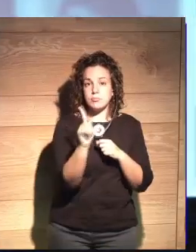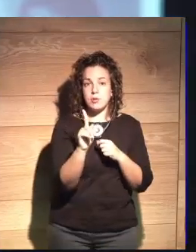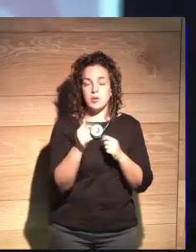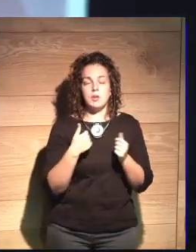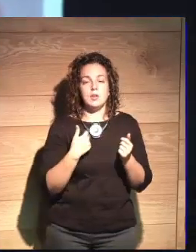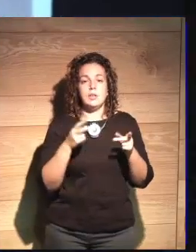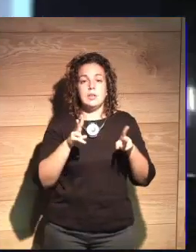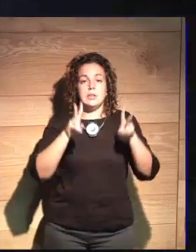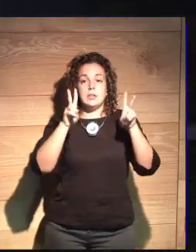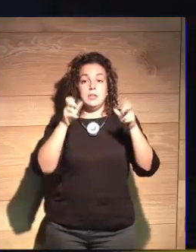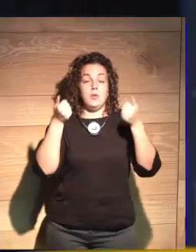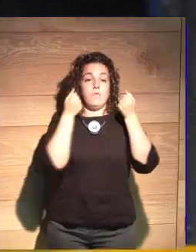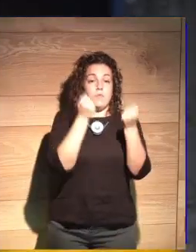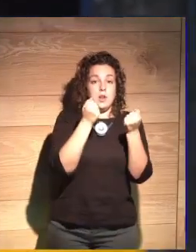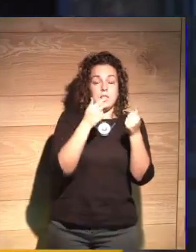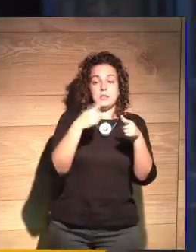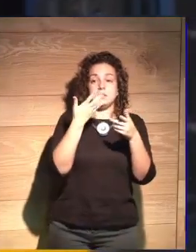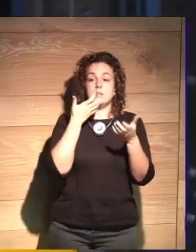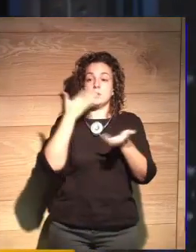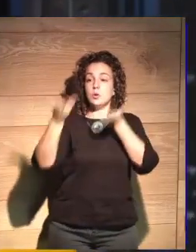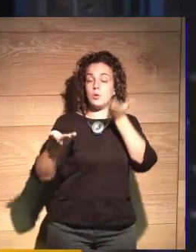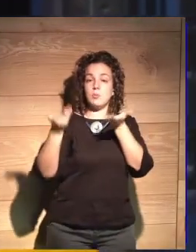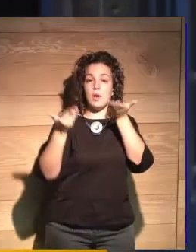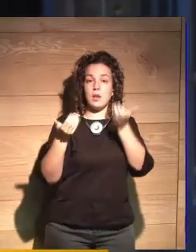the strengths of the United States and European